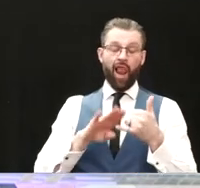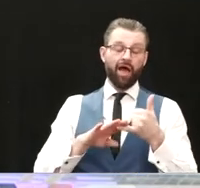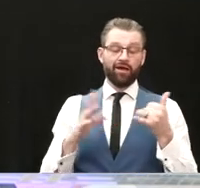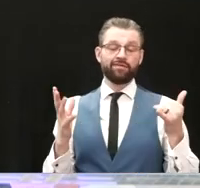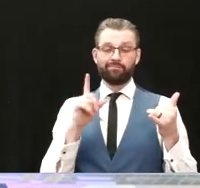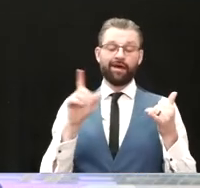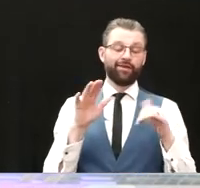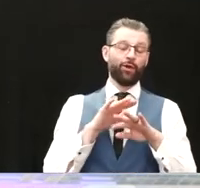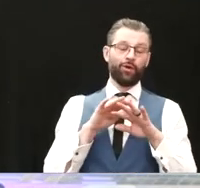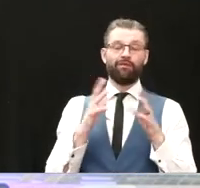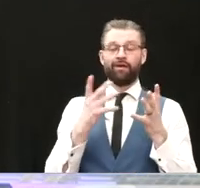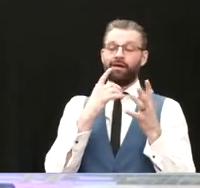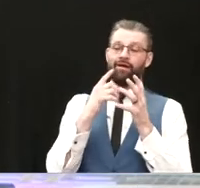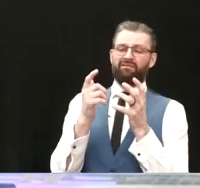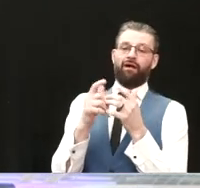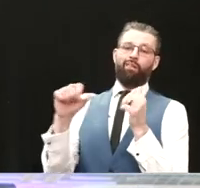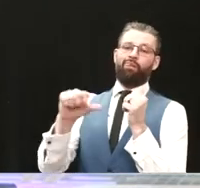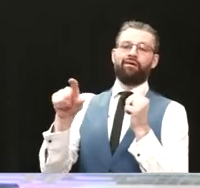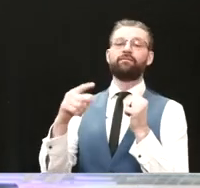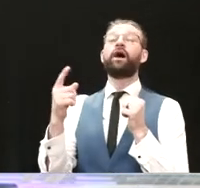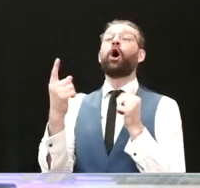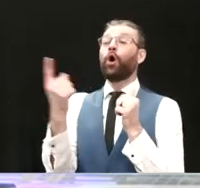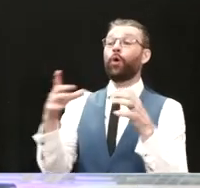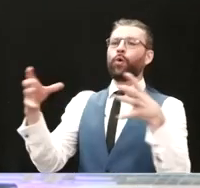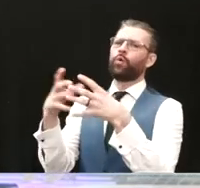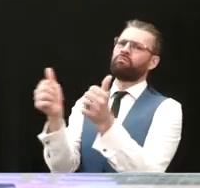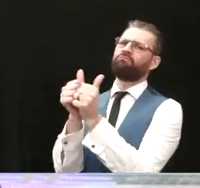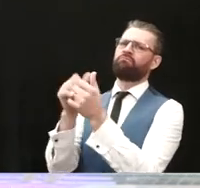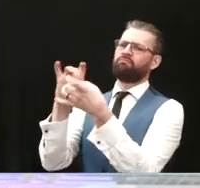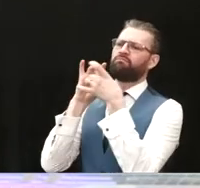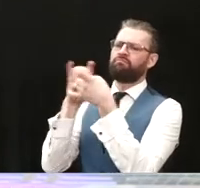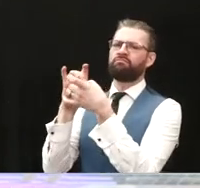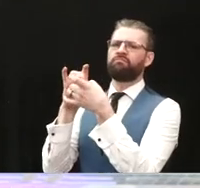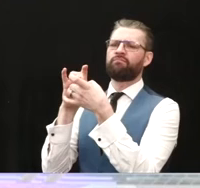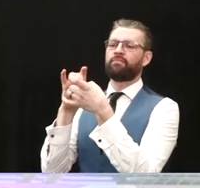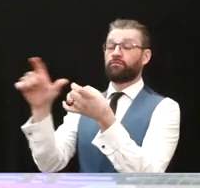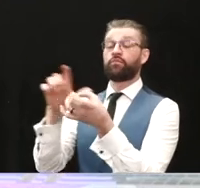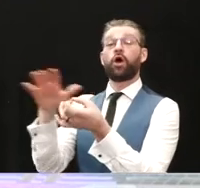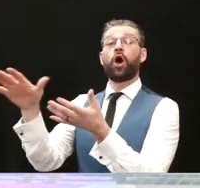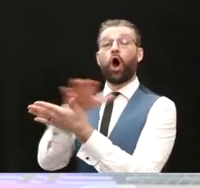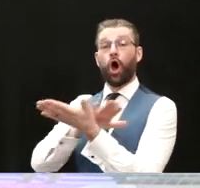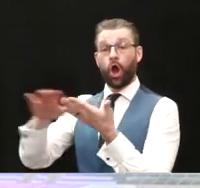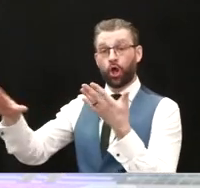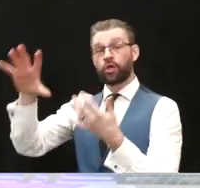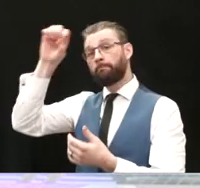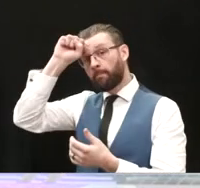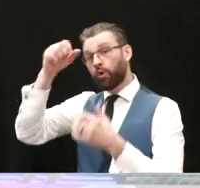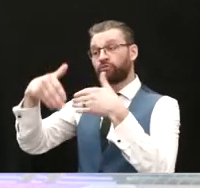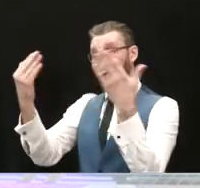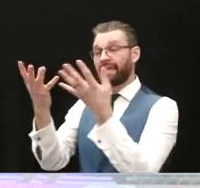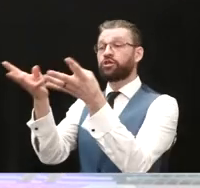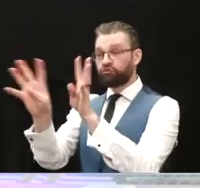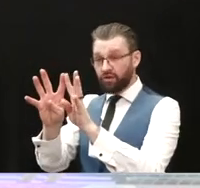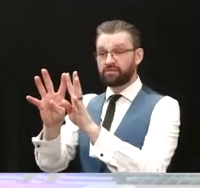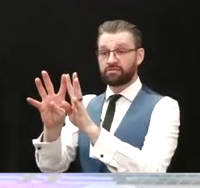no means least, to thank our event partners, Olivia Marks-Waldman from the Holocaust Memorial Day Trust and Karen